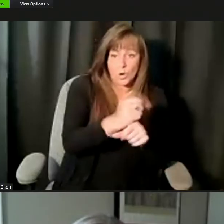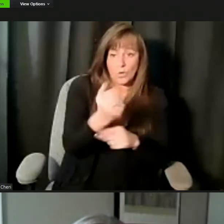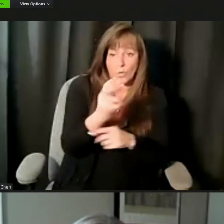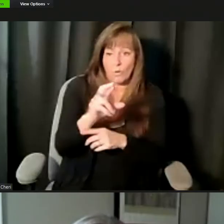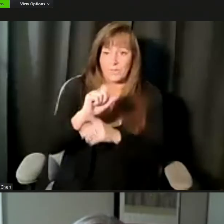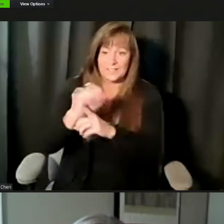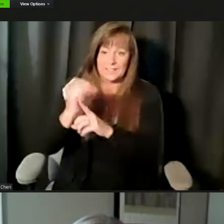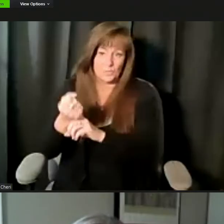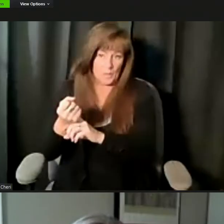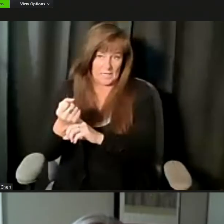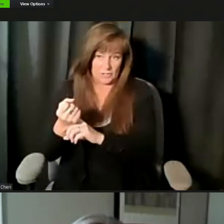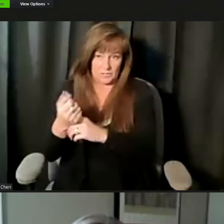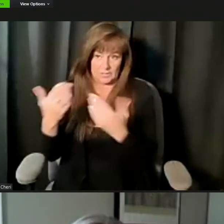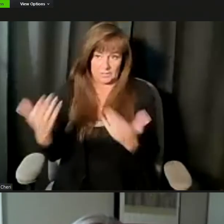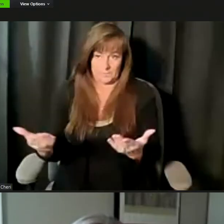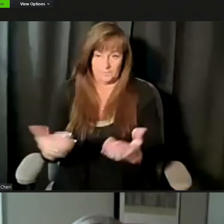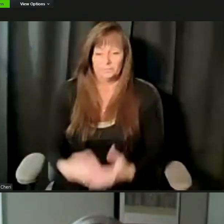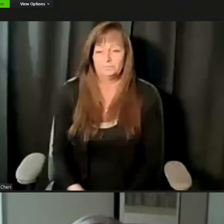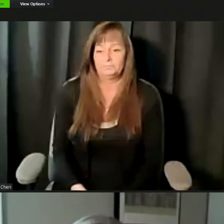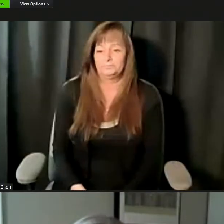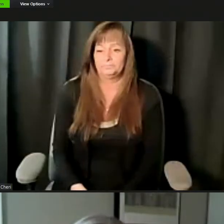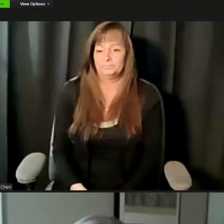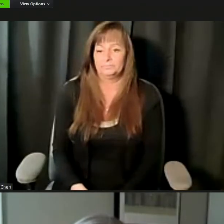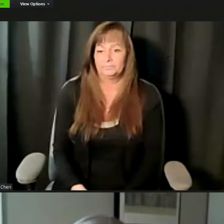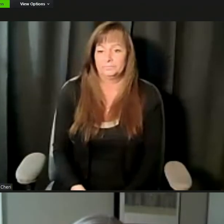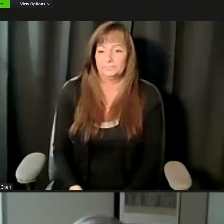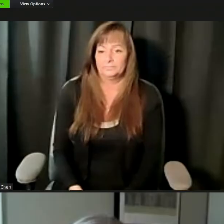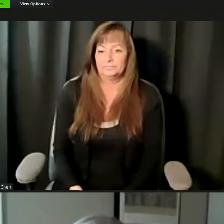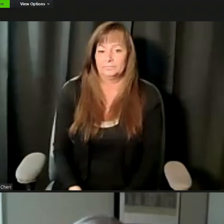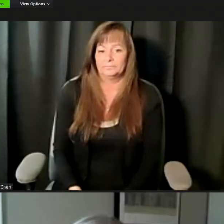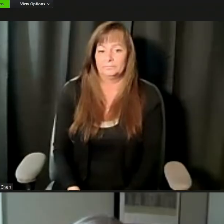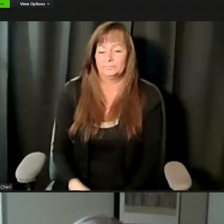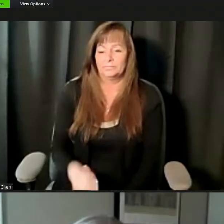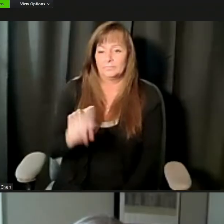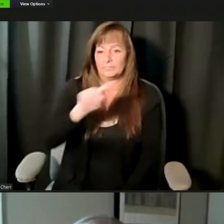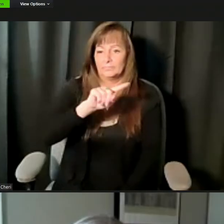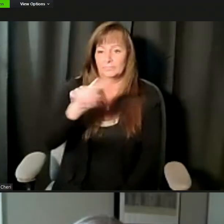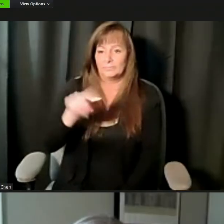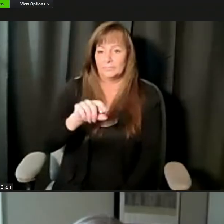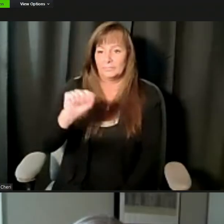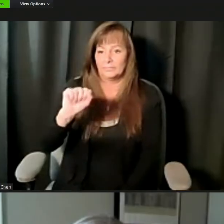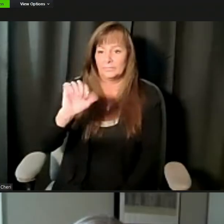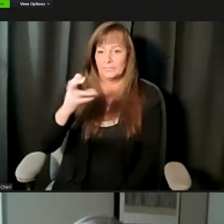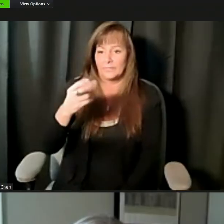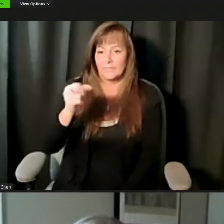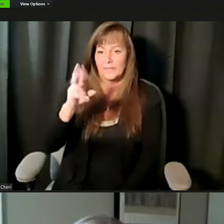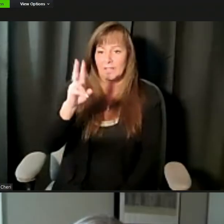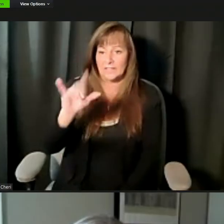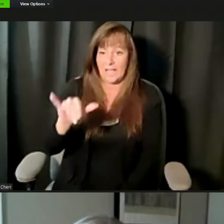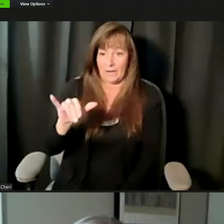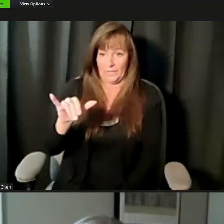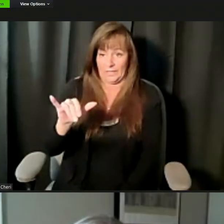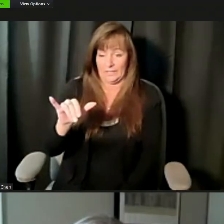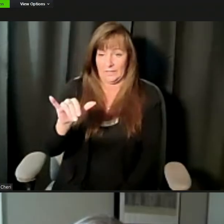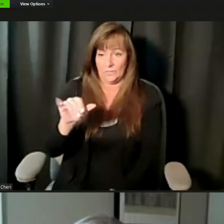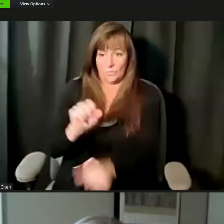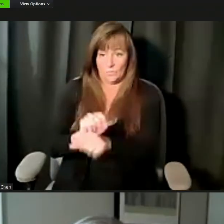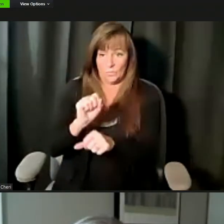have. Great, thank you. Zachary, we'll take it over to you if you could say which outlet that you're with.